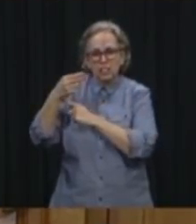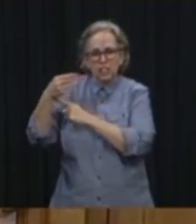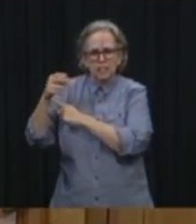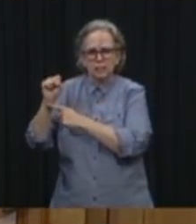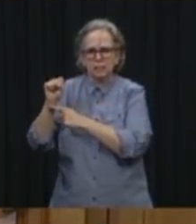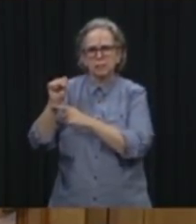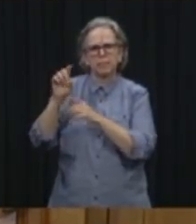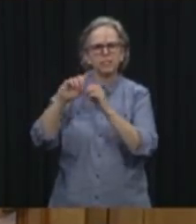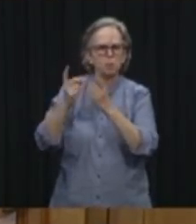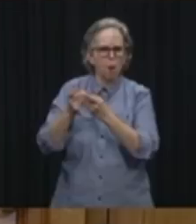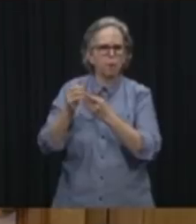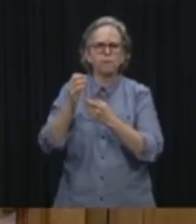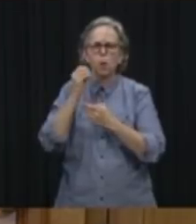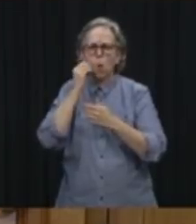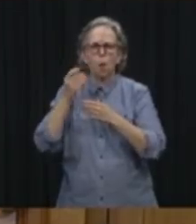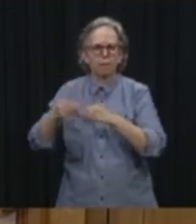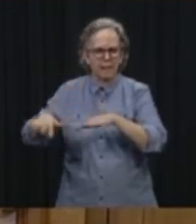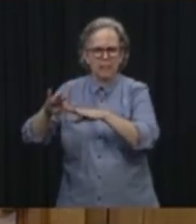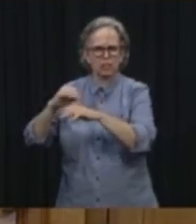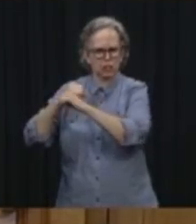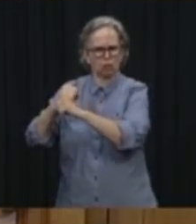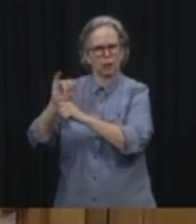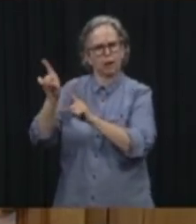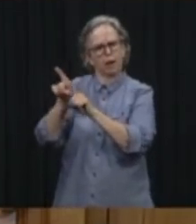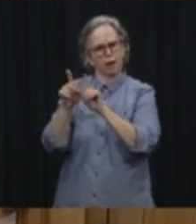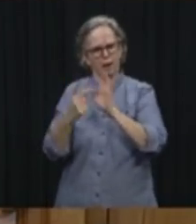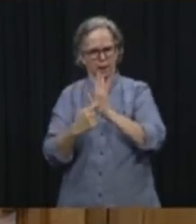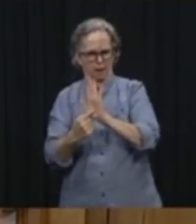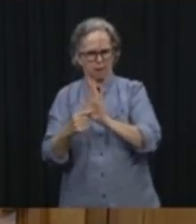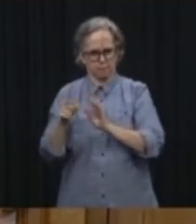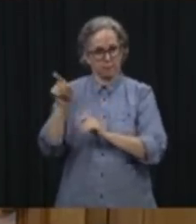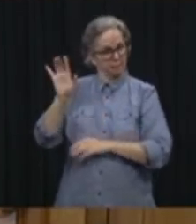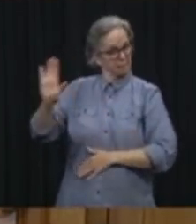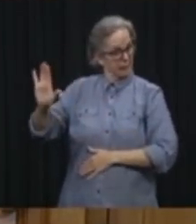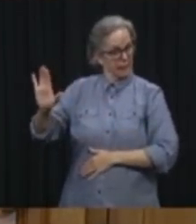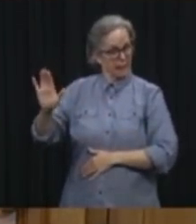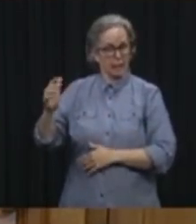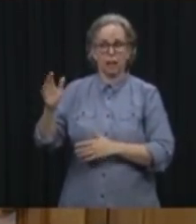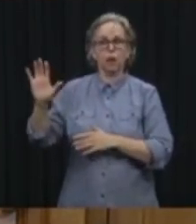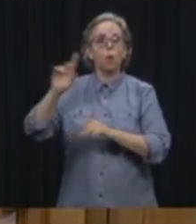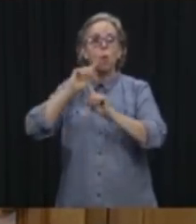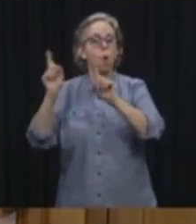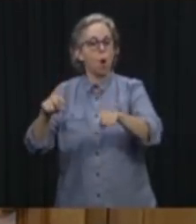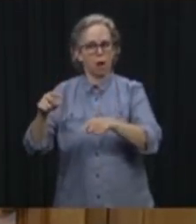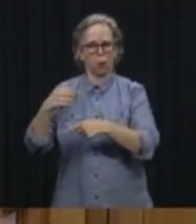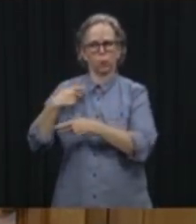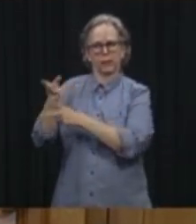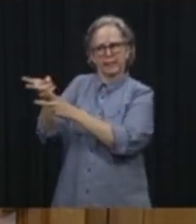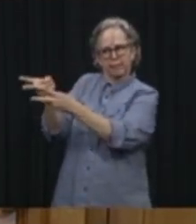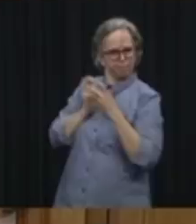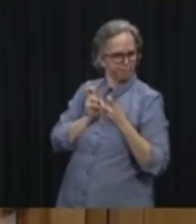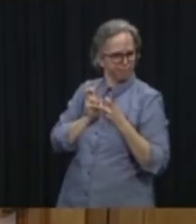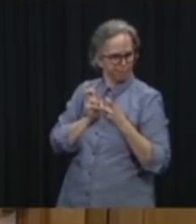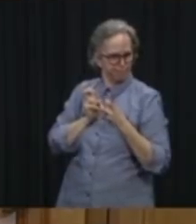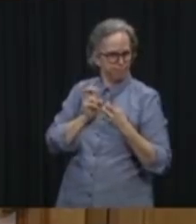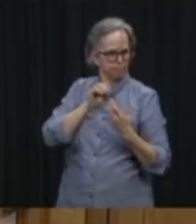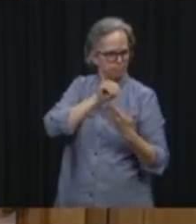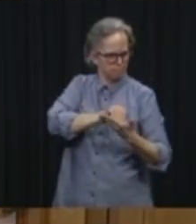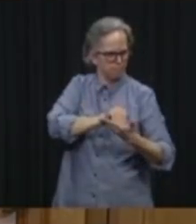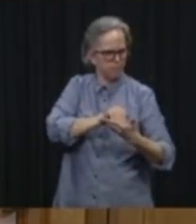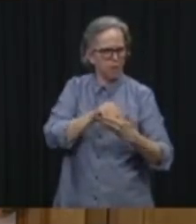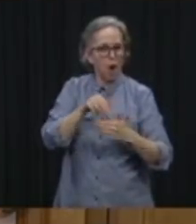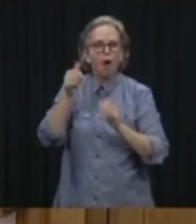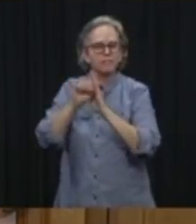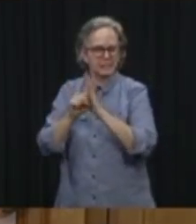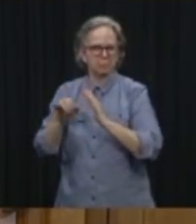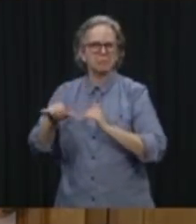workers. This document has been used, I know, by several other states as well. And I think